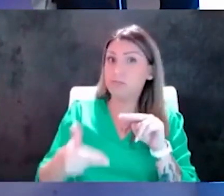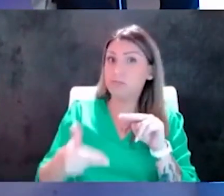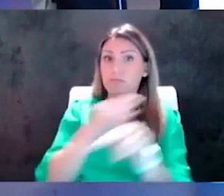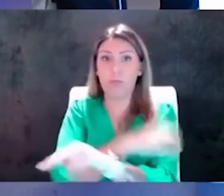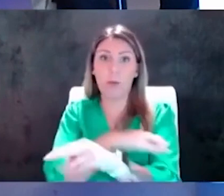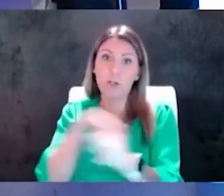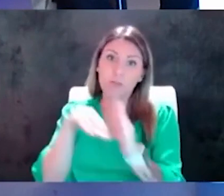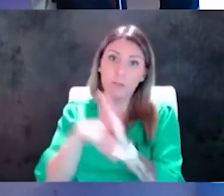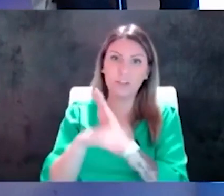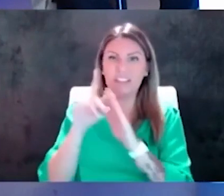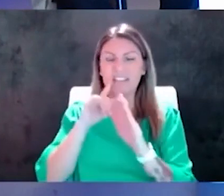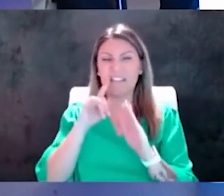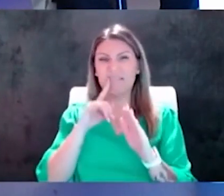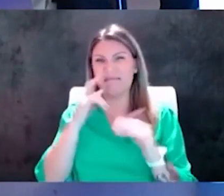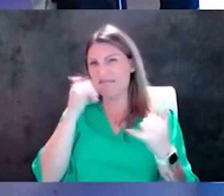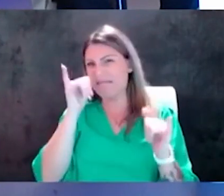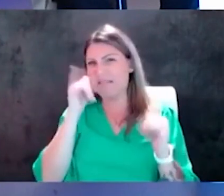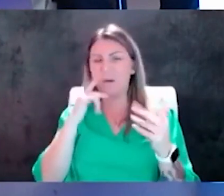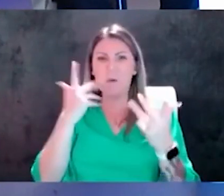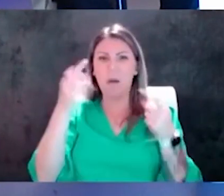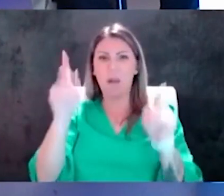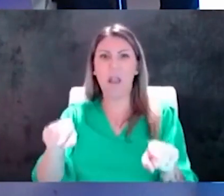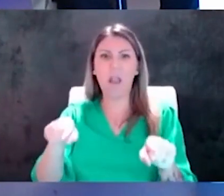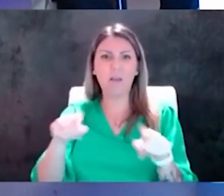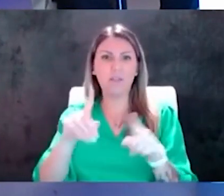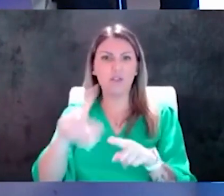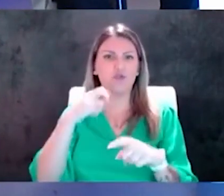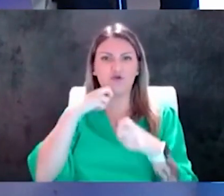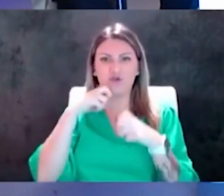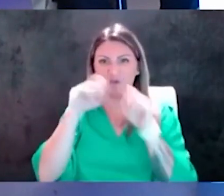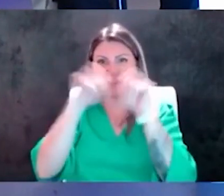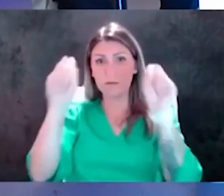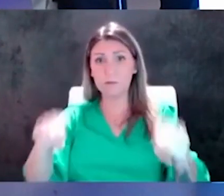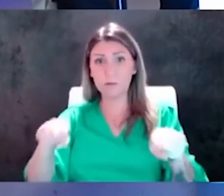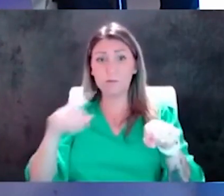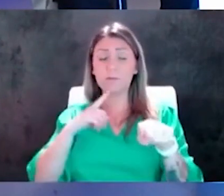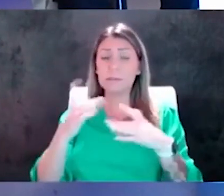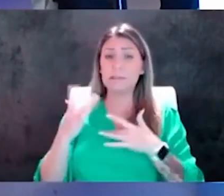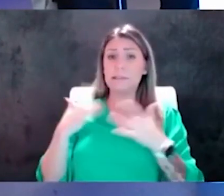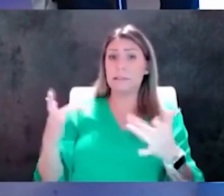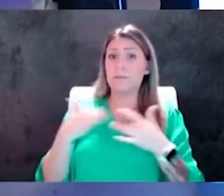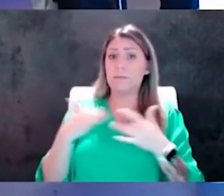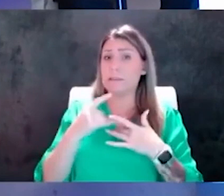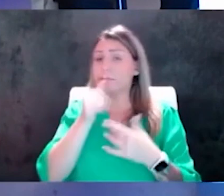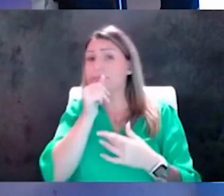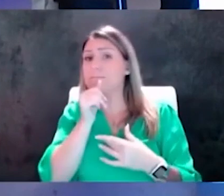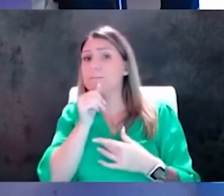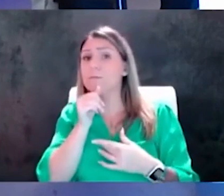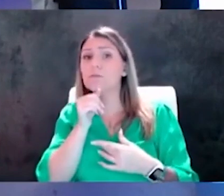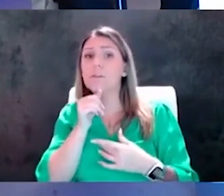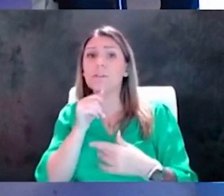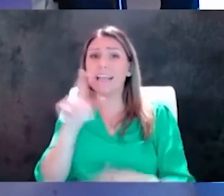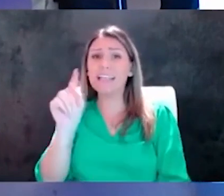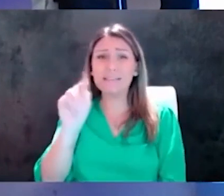goofy what can happen in the autonomic nervous system. I think typically we've seen it in patients who suffered from traumatic brain injuries, concussions, post-concussion